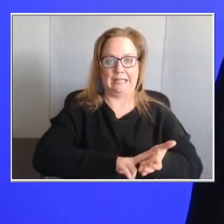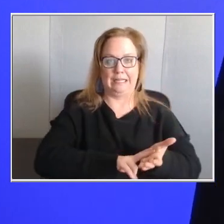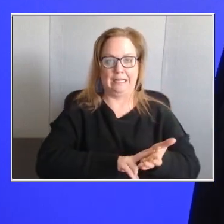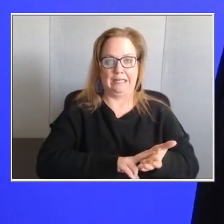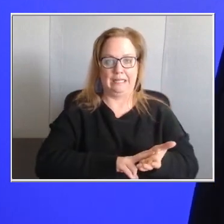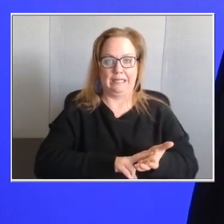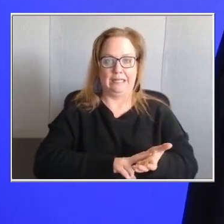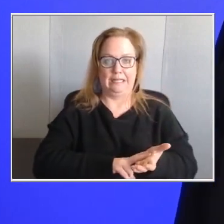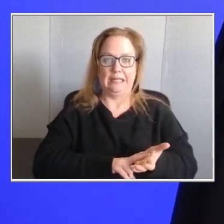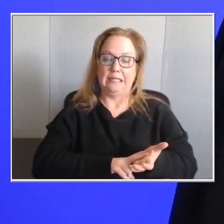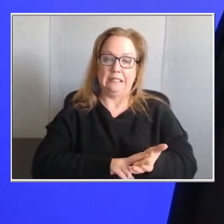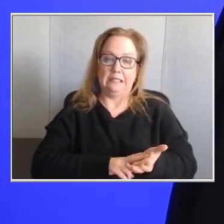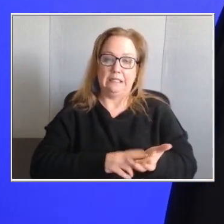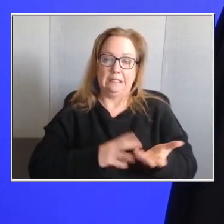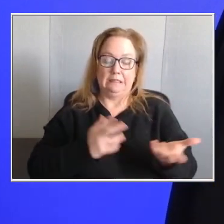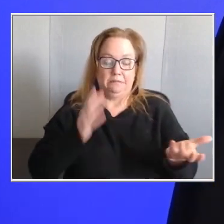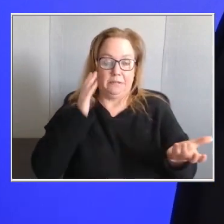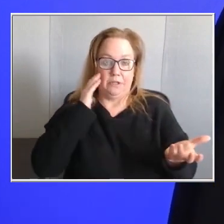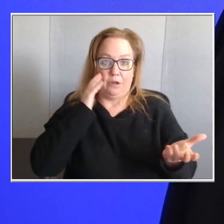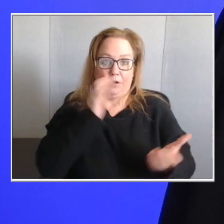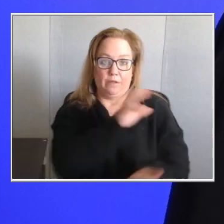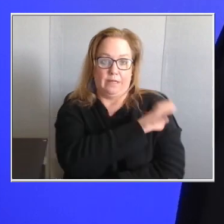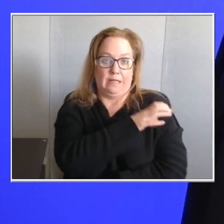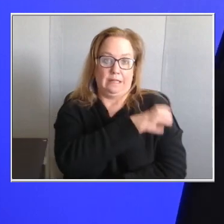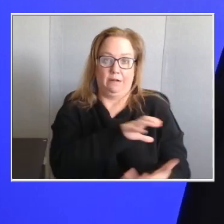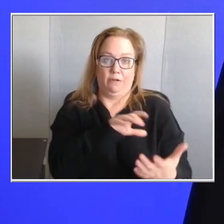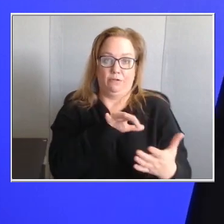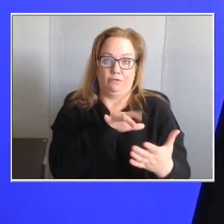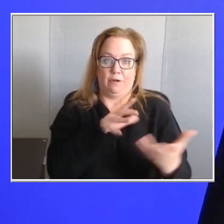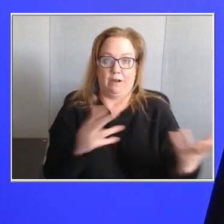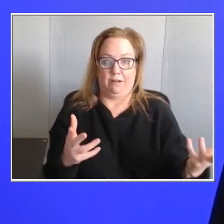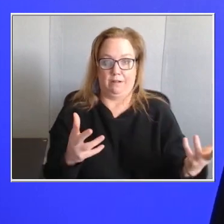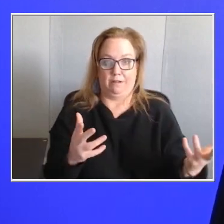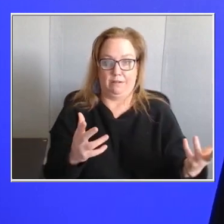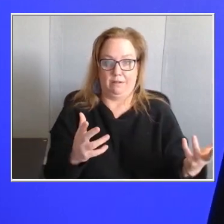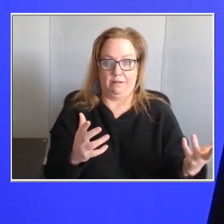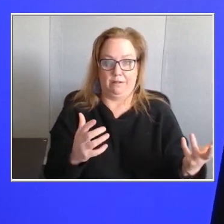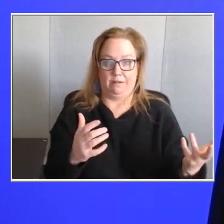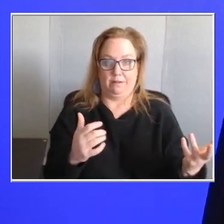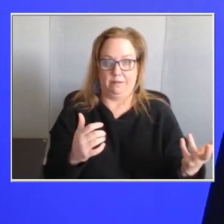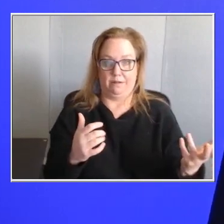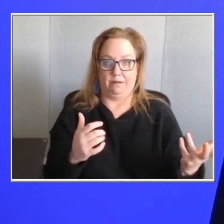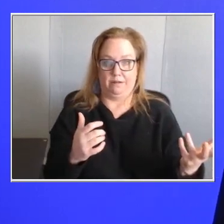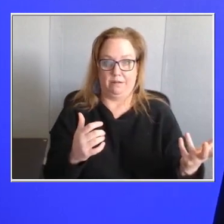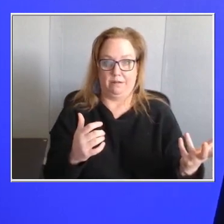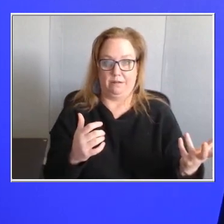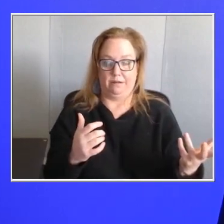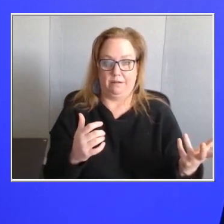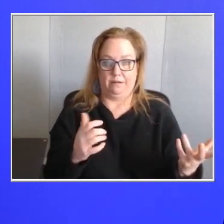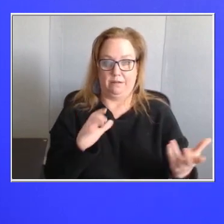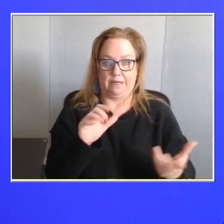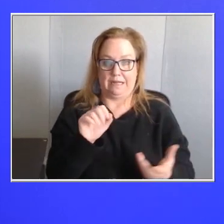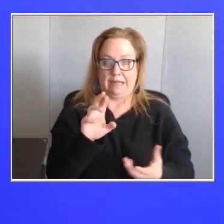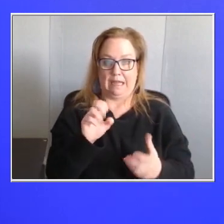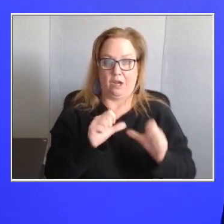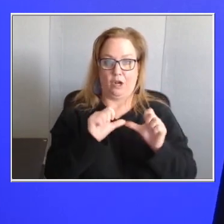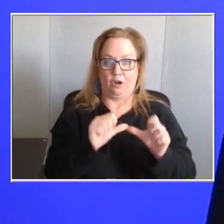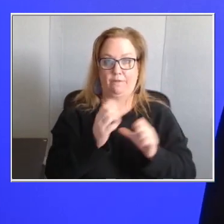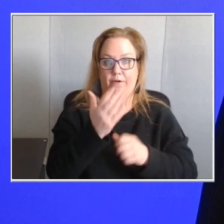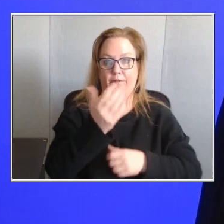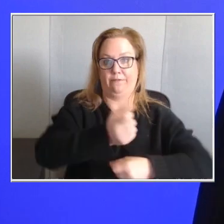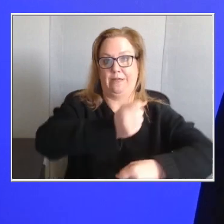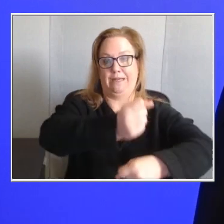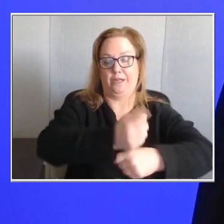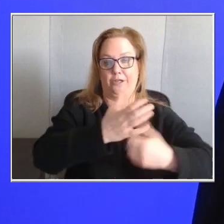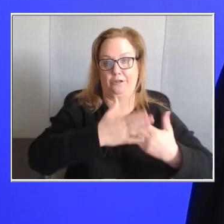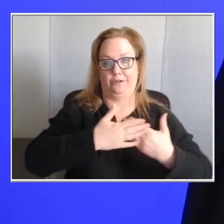to, the clinical trial, like you said, I'll have, care for 15 years.